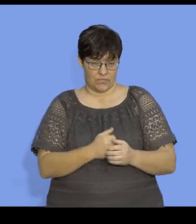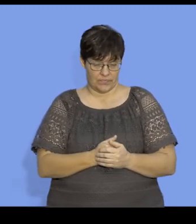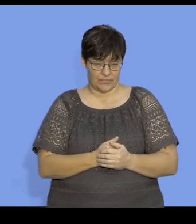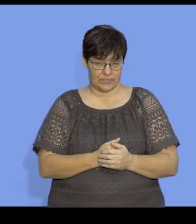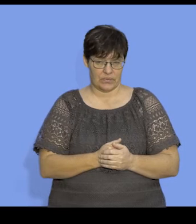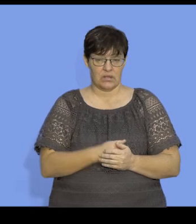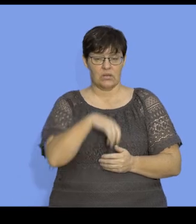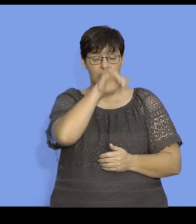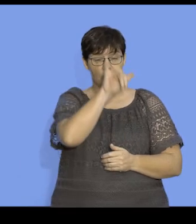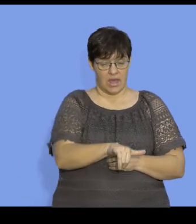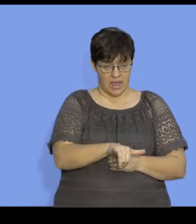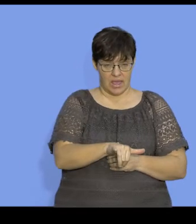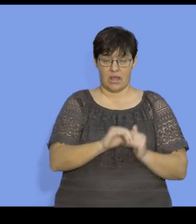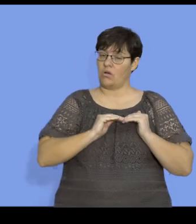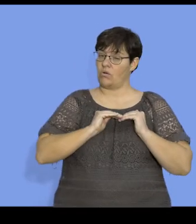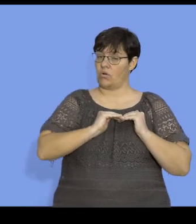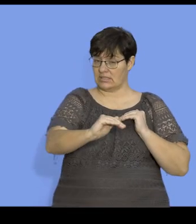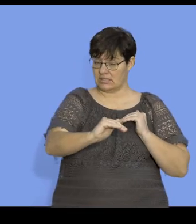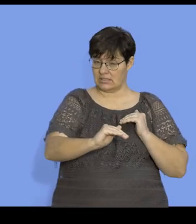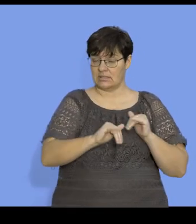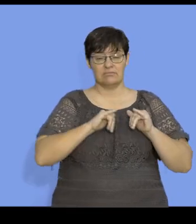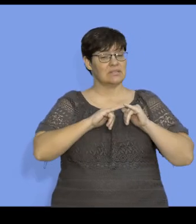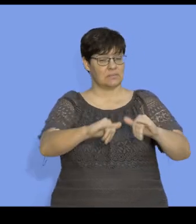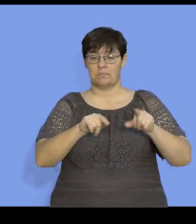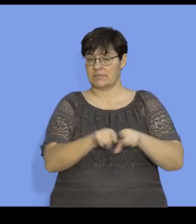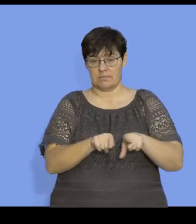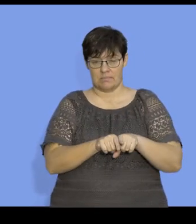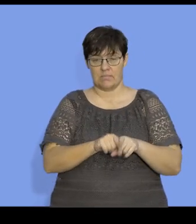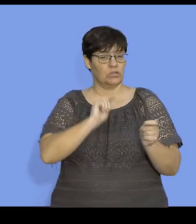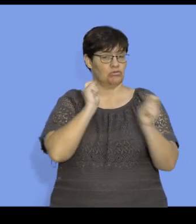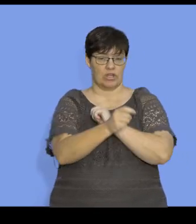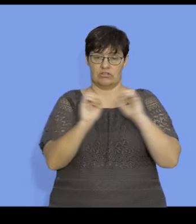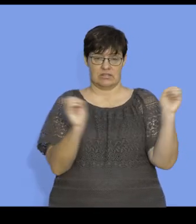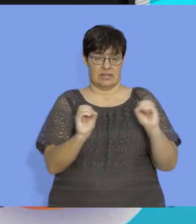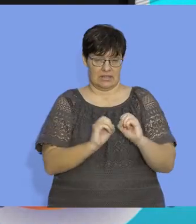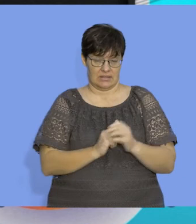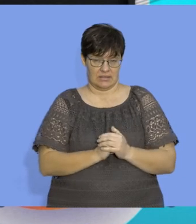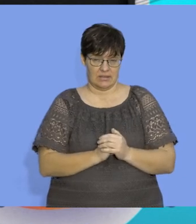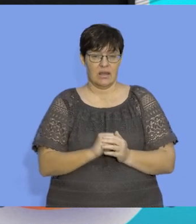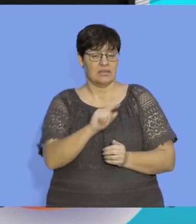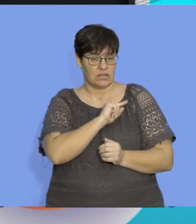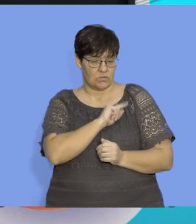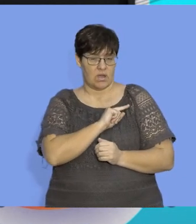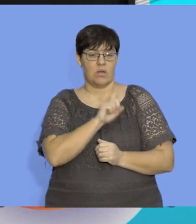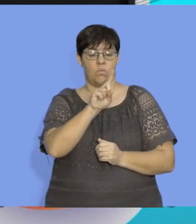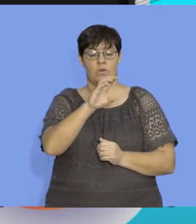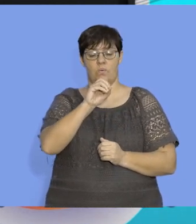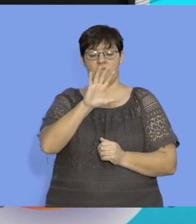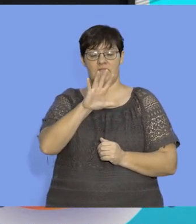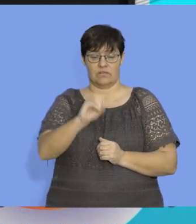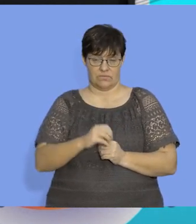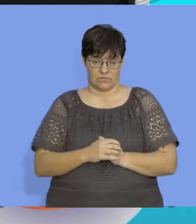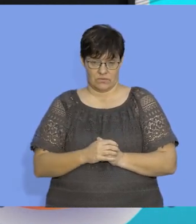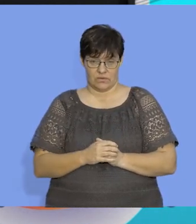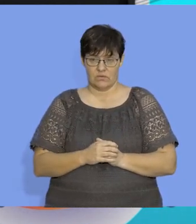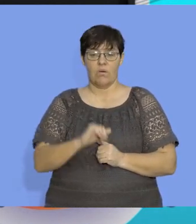July, it was constant. There was no change in my depreciation, therefore 1050. August, no